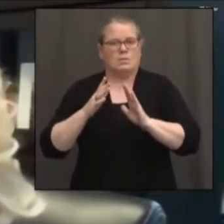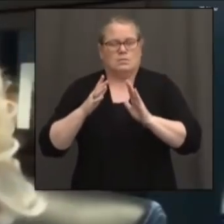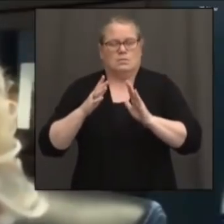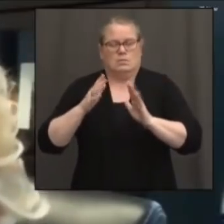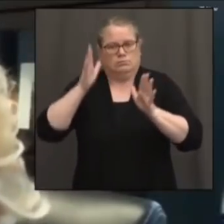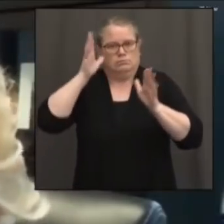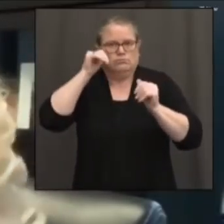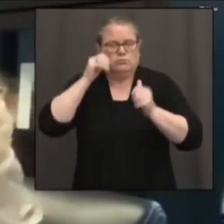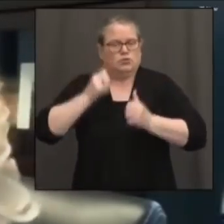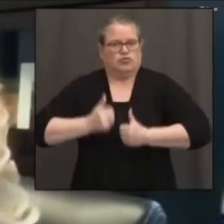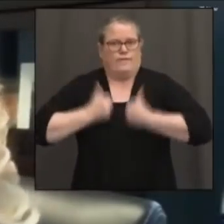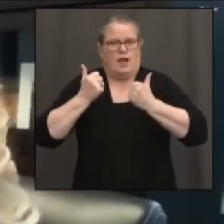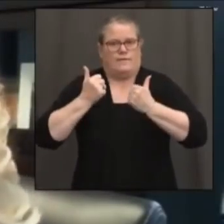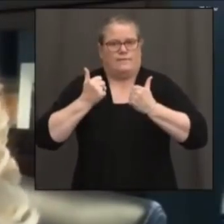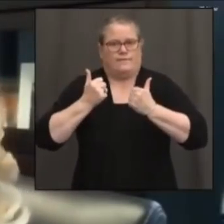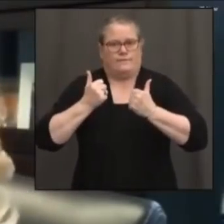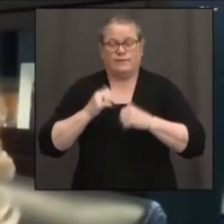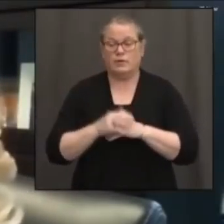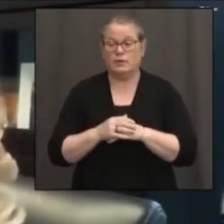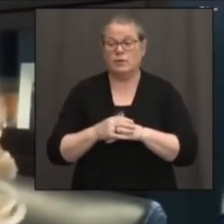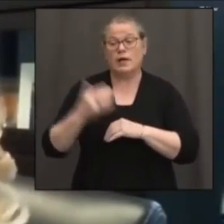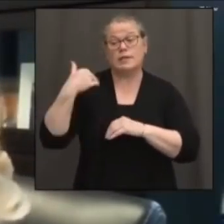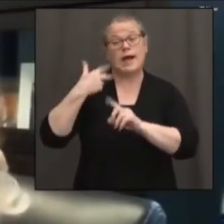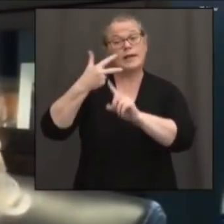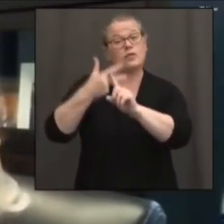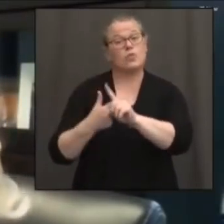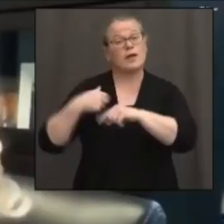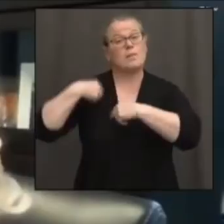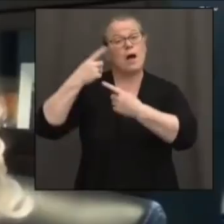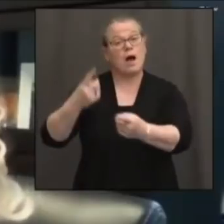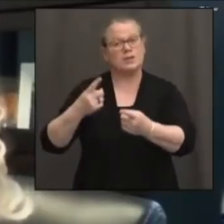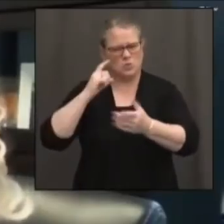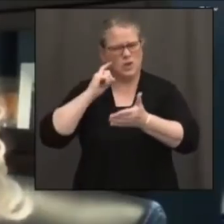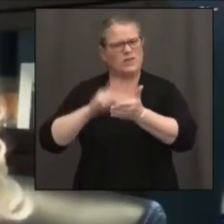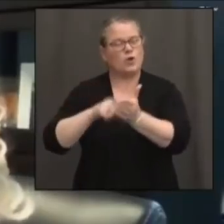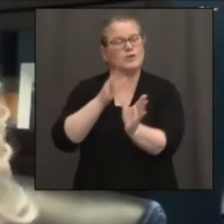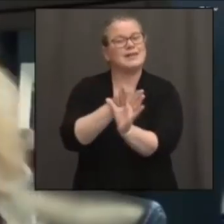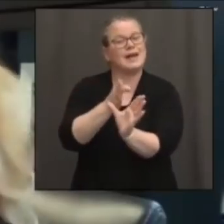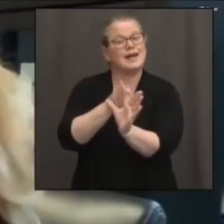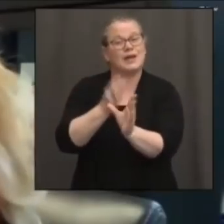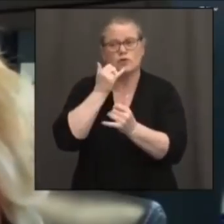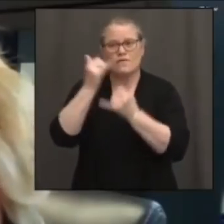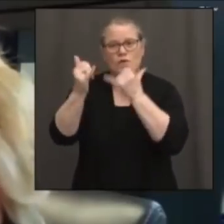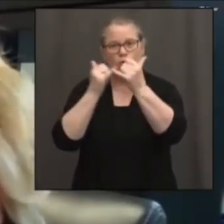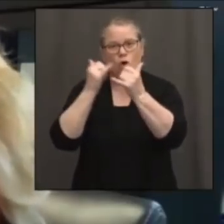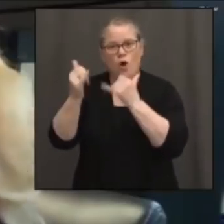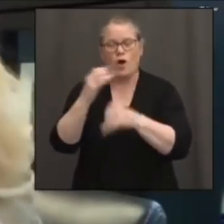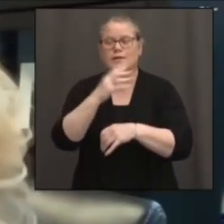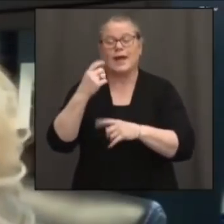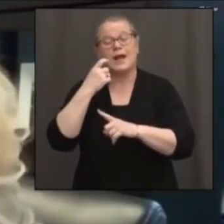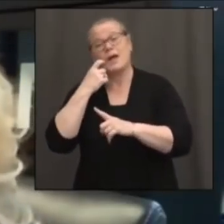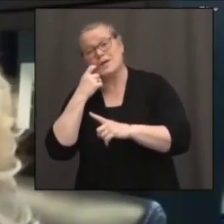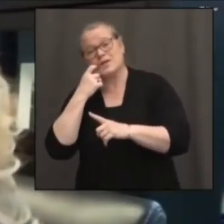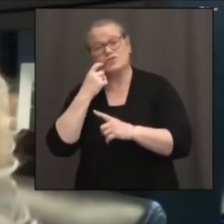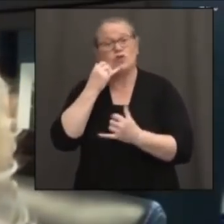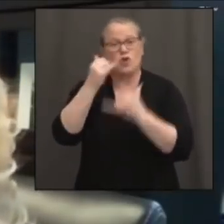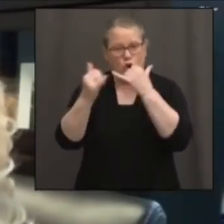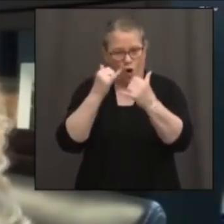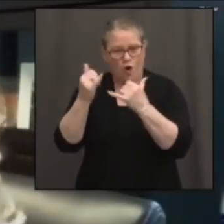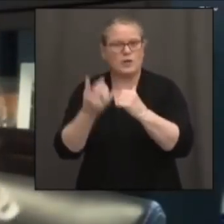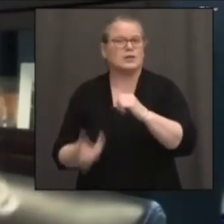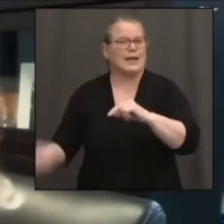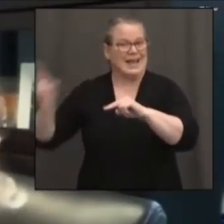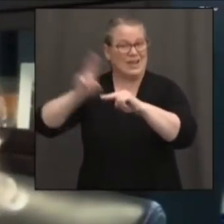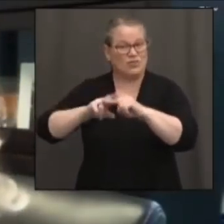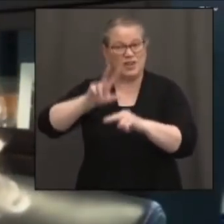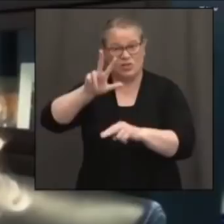increase in psychiatric calls for mental health issues and for substance abuse issues. DEMIS has partnered with the United